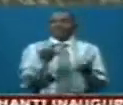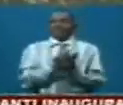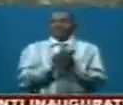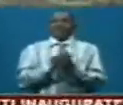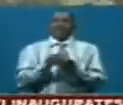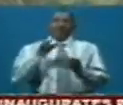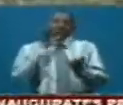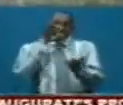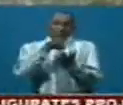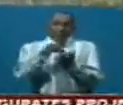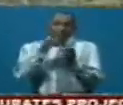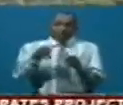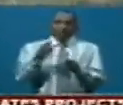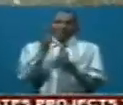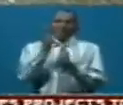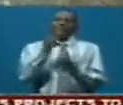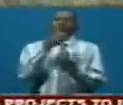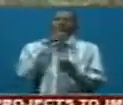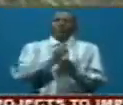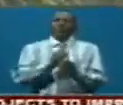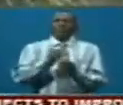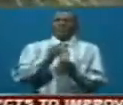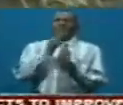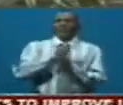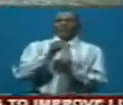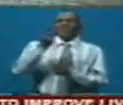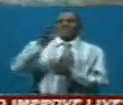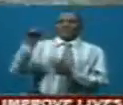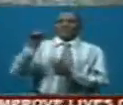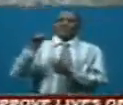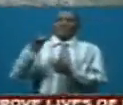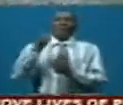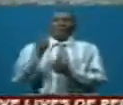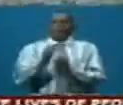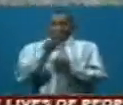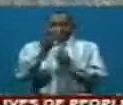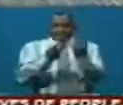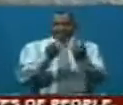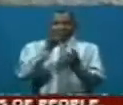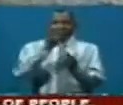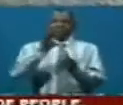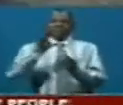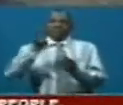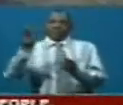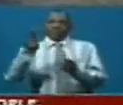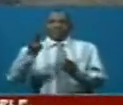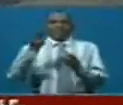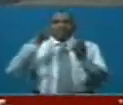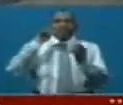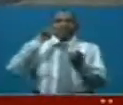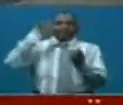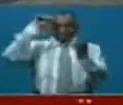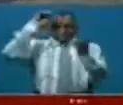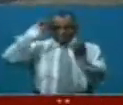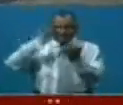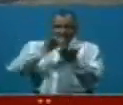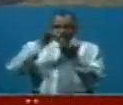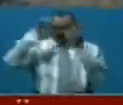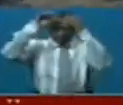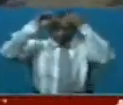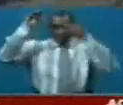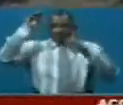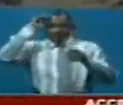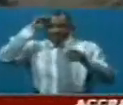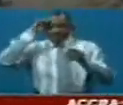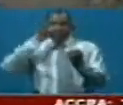oldest crocodile is said to be about 60 years. During a visit to the region, the First Lady, Mrs. Ernestina Nadu